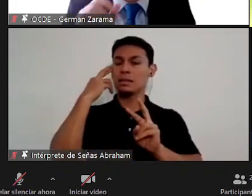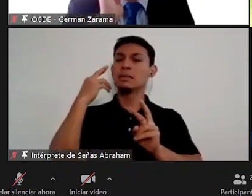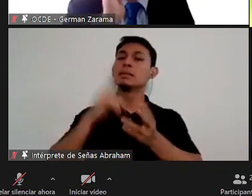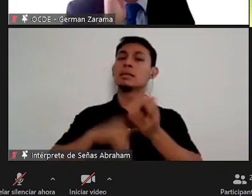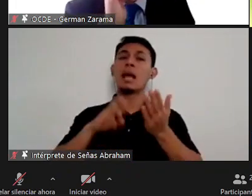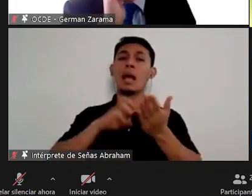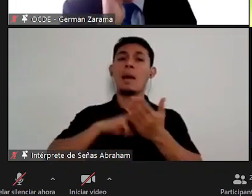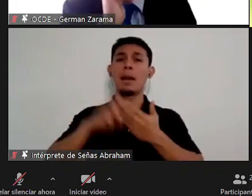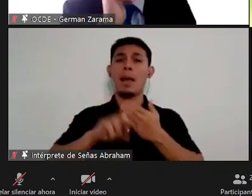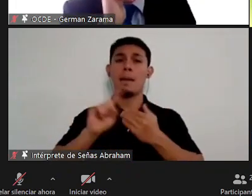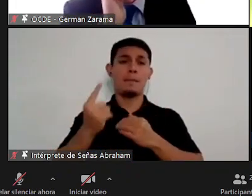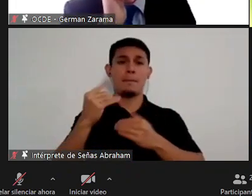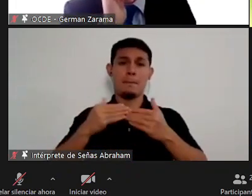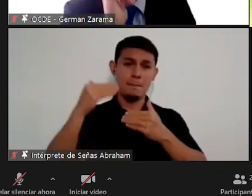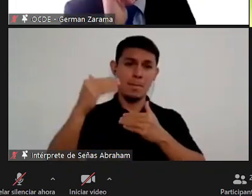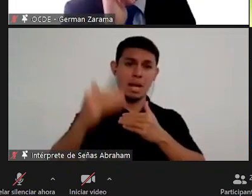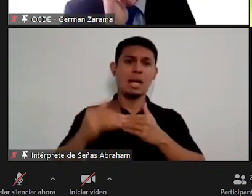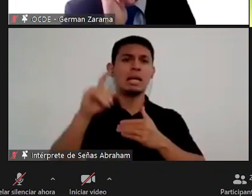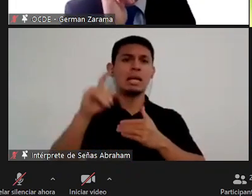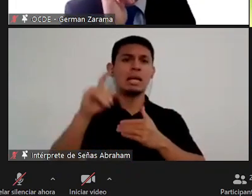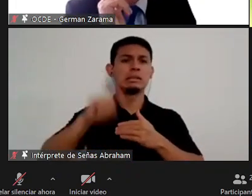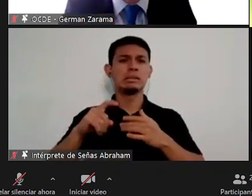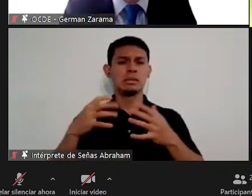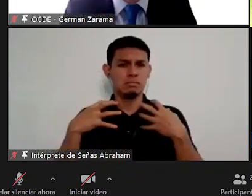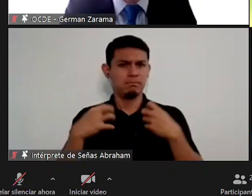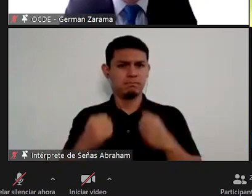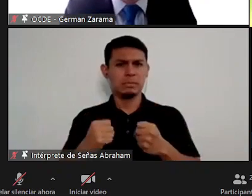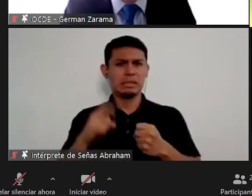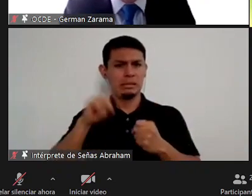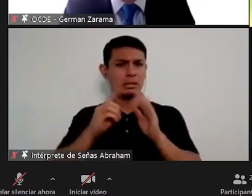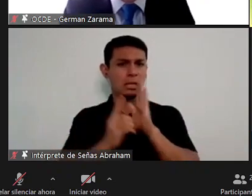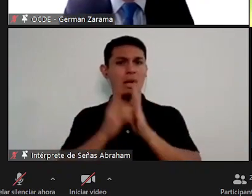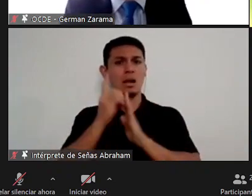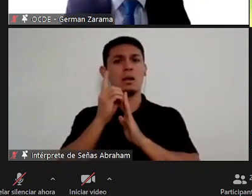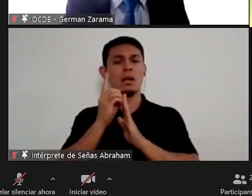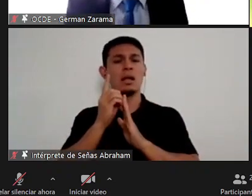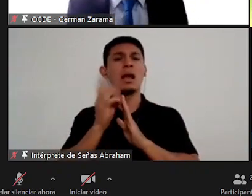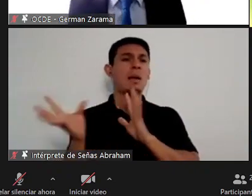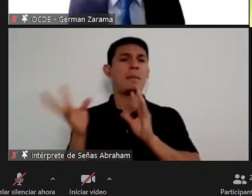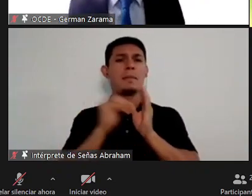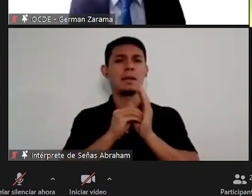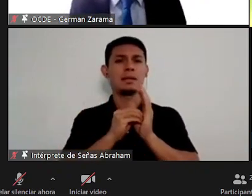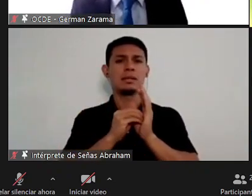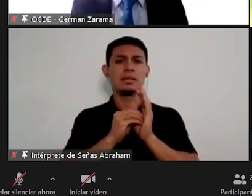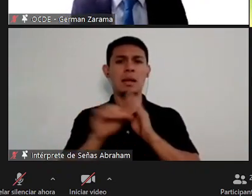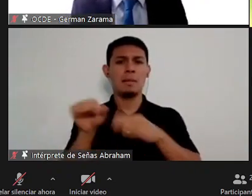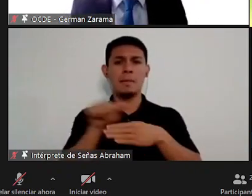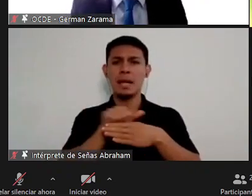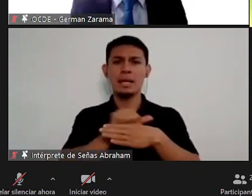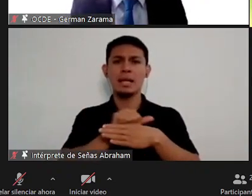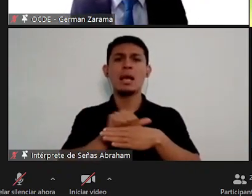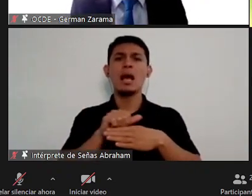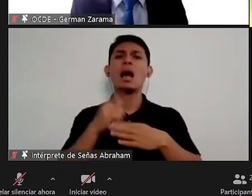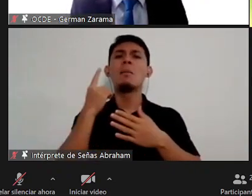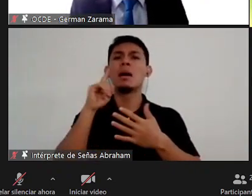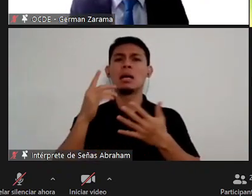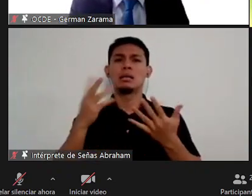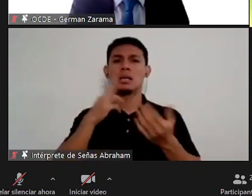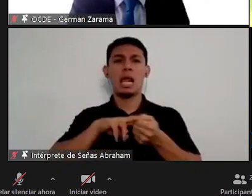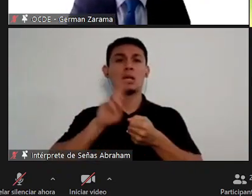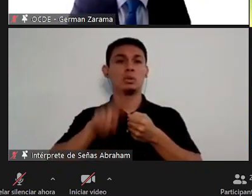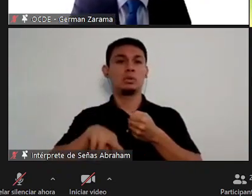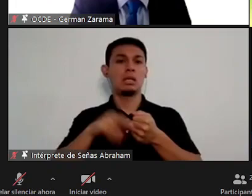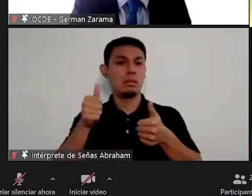and we see the plan as the first step that needs to be reinforced needs to be developed needs to be implemented to